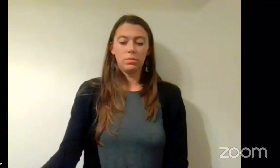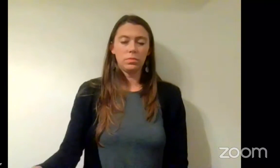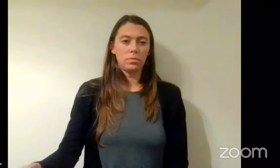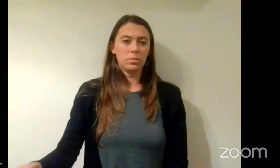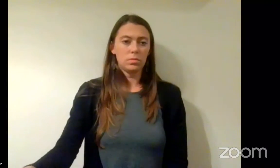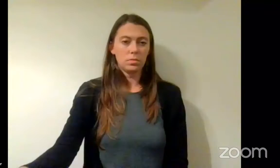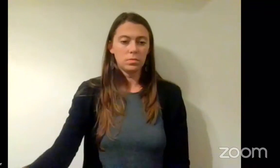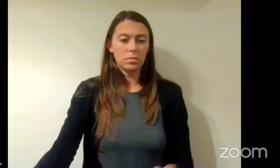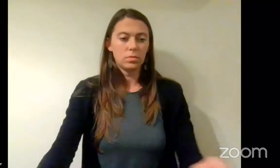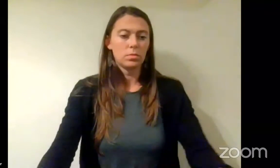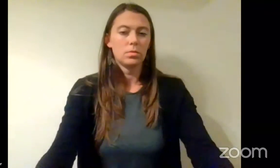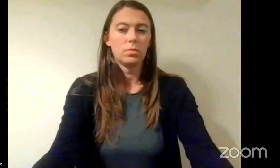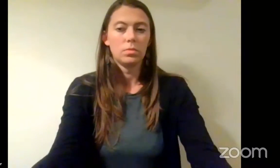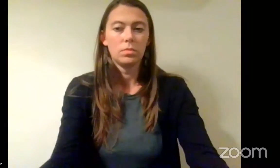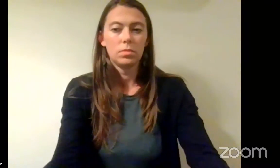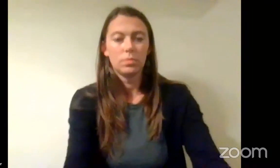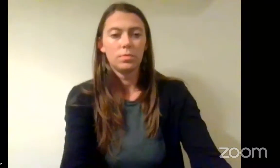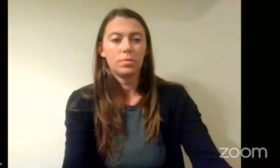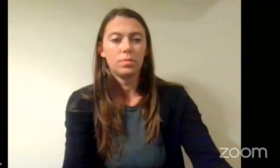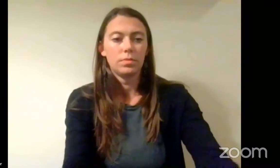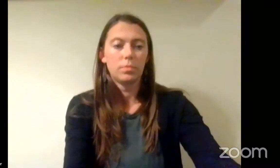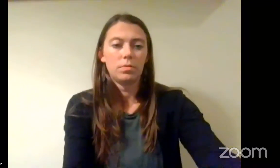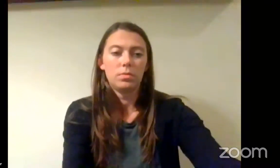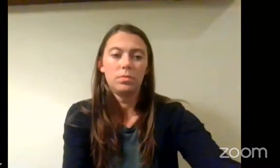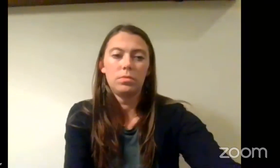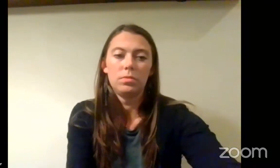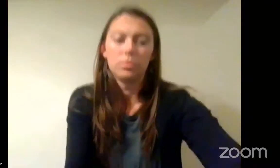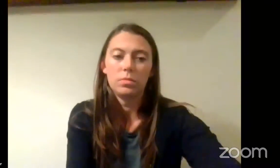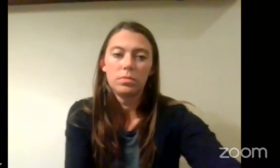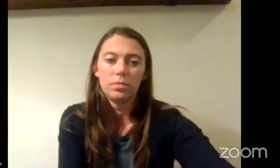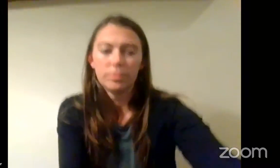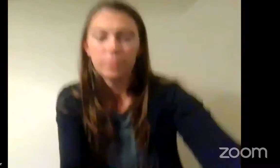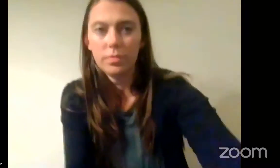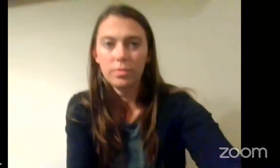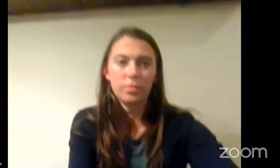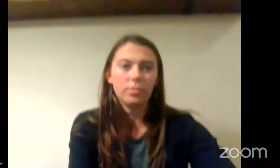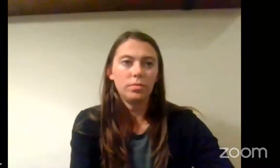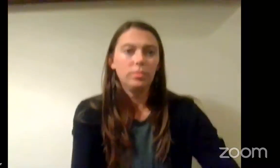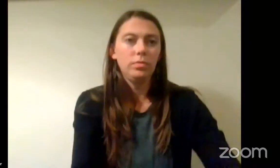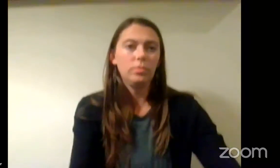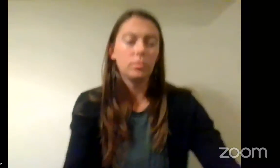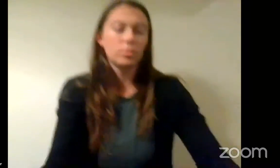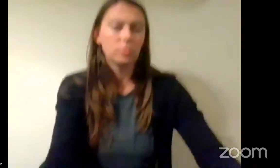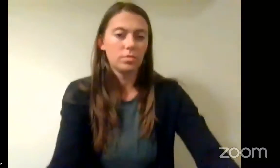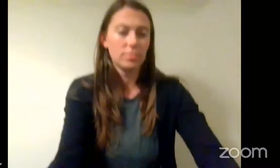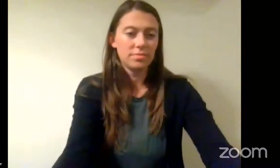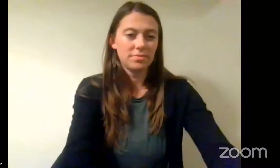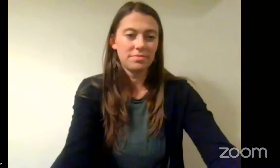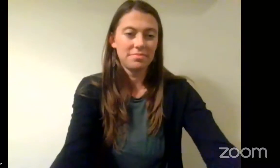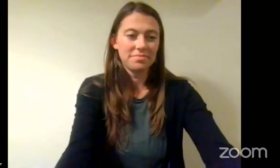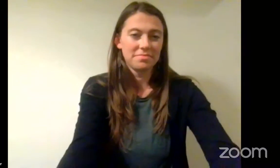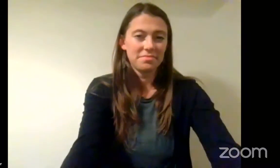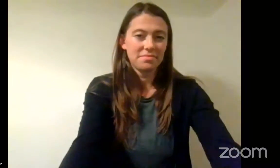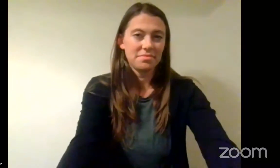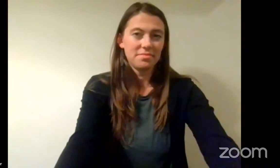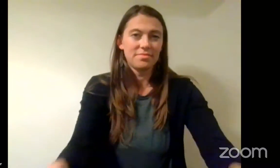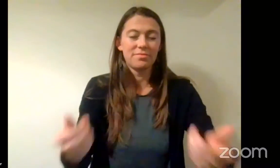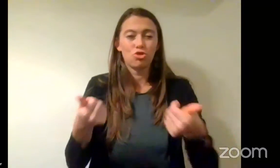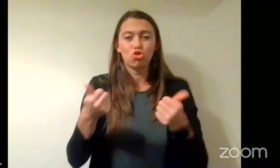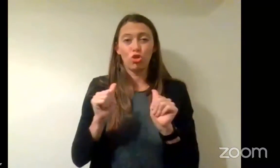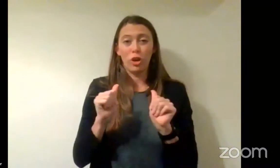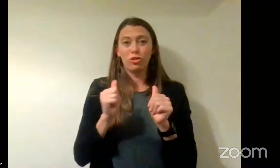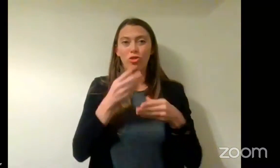Did we lose Lauren? Perfect timing, right? All right. Okay. Thanks. Sorry,